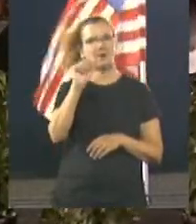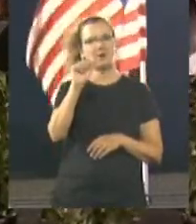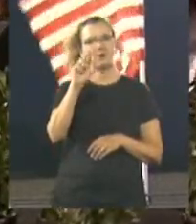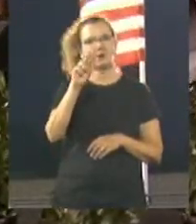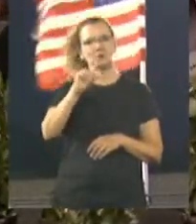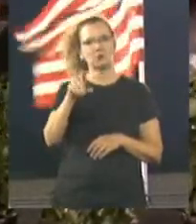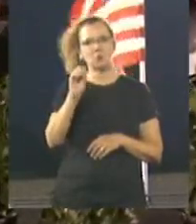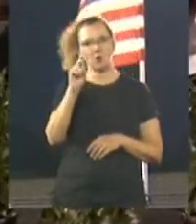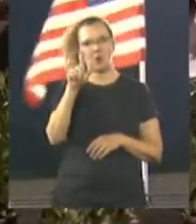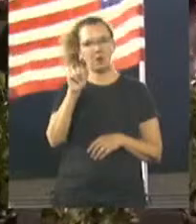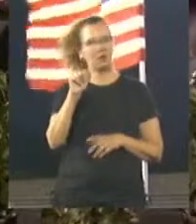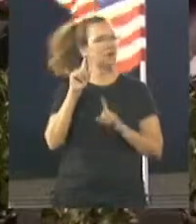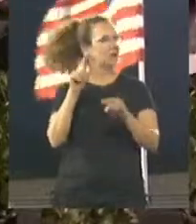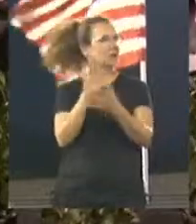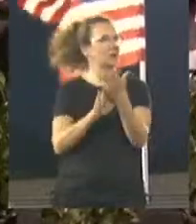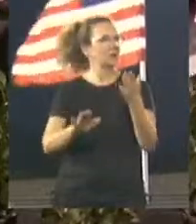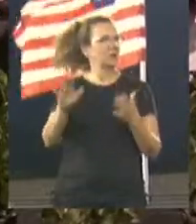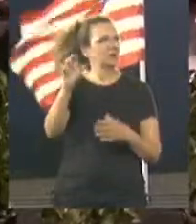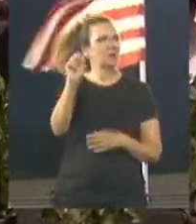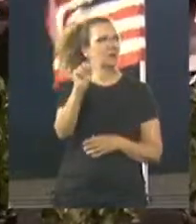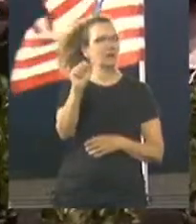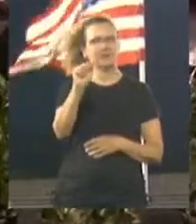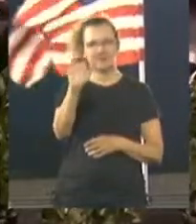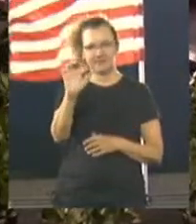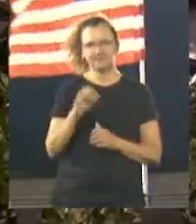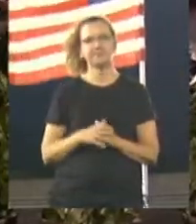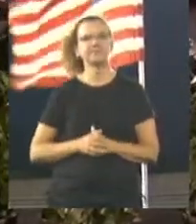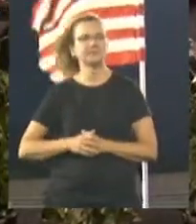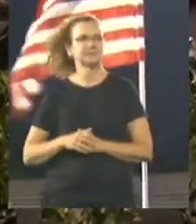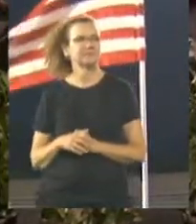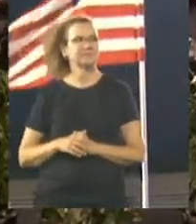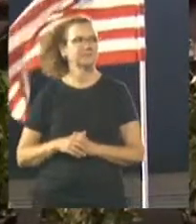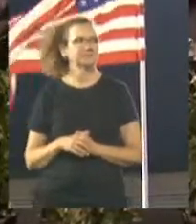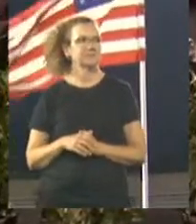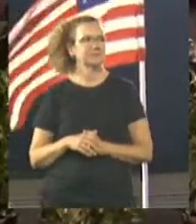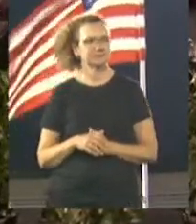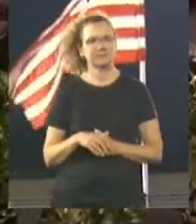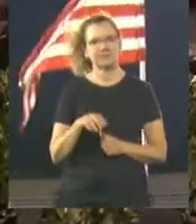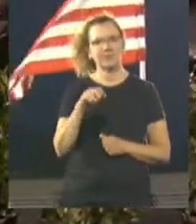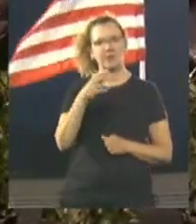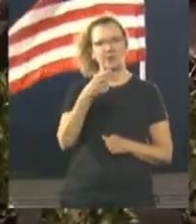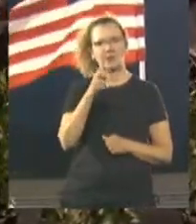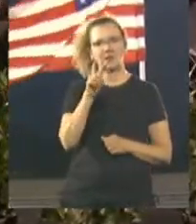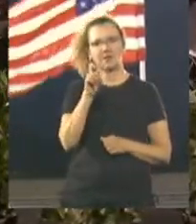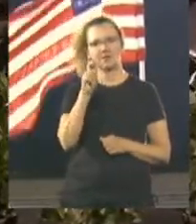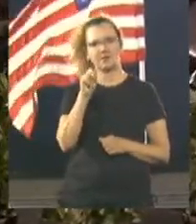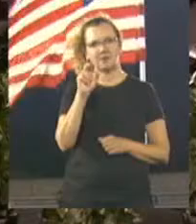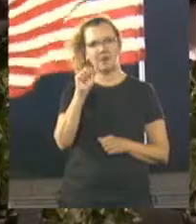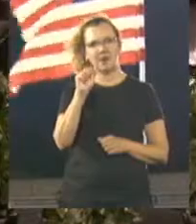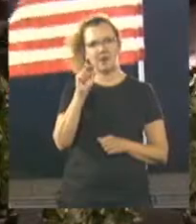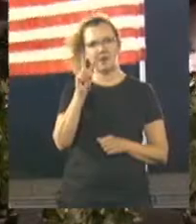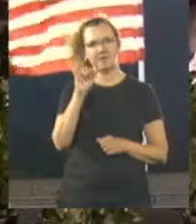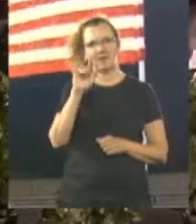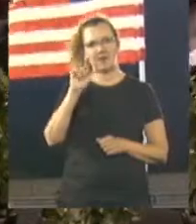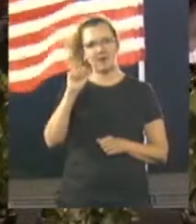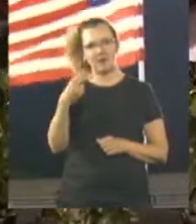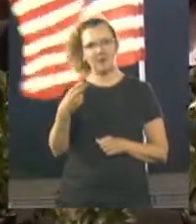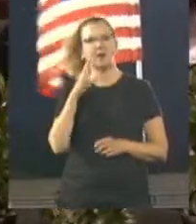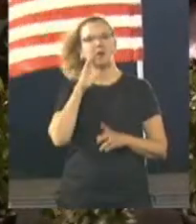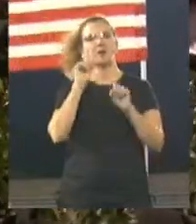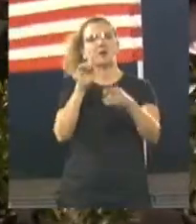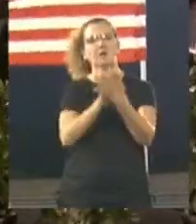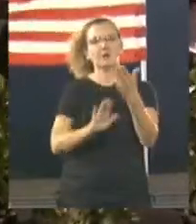will be attending San Antonio College. Kevin Avila will be attending